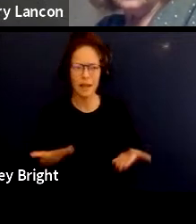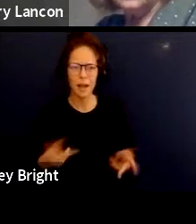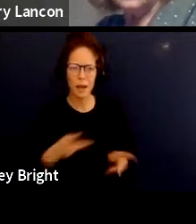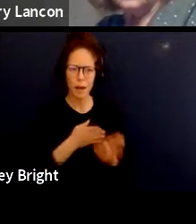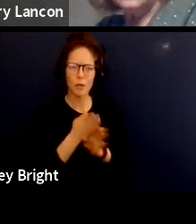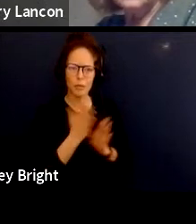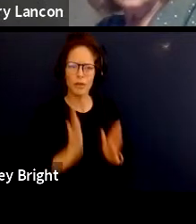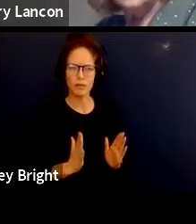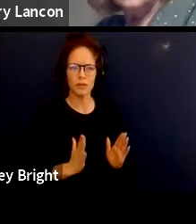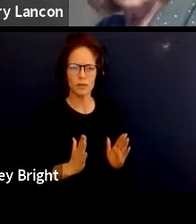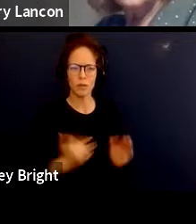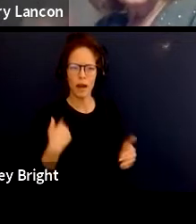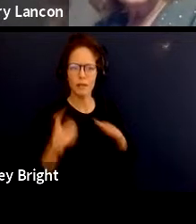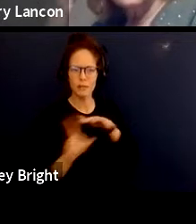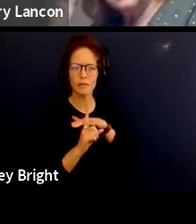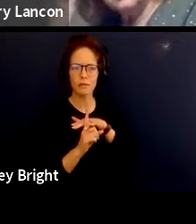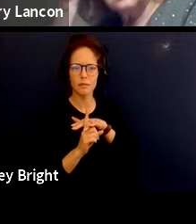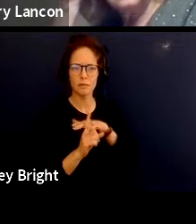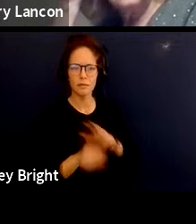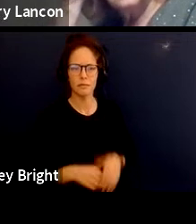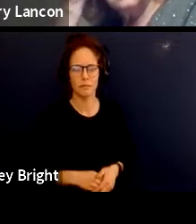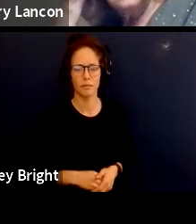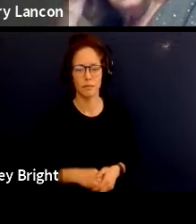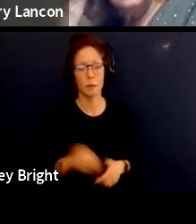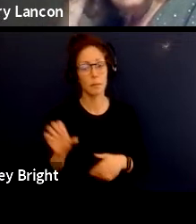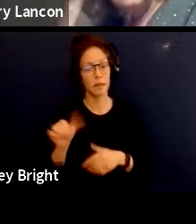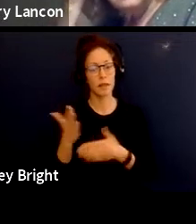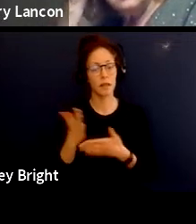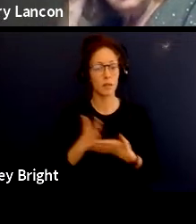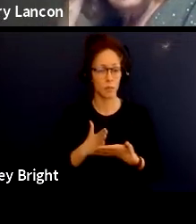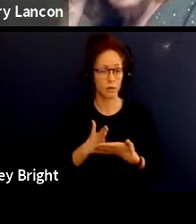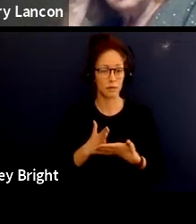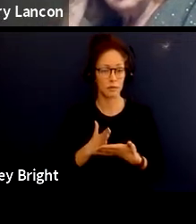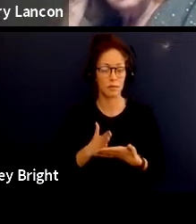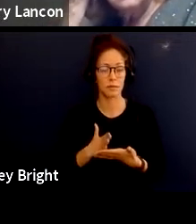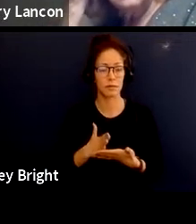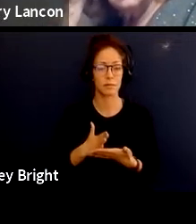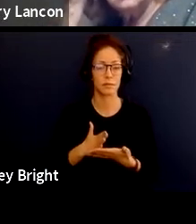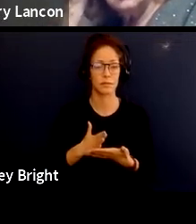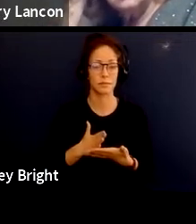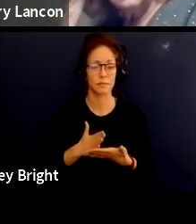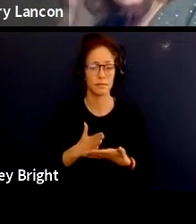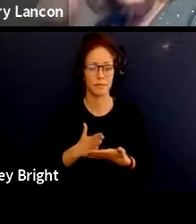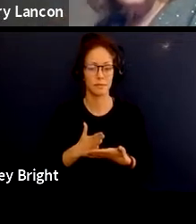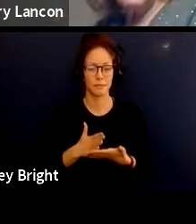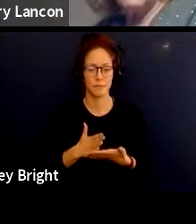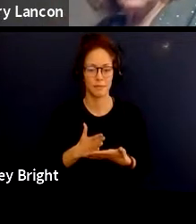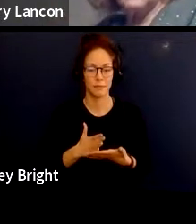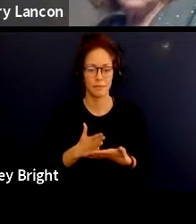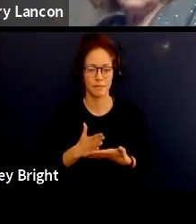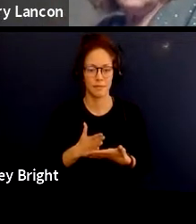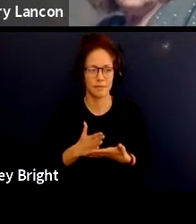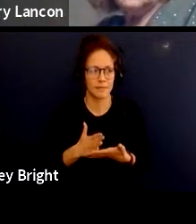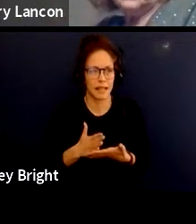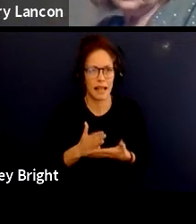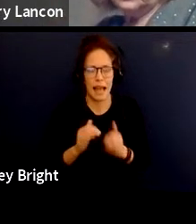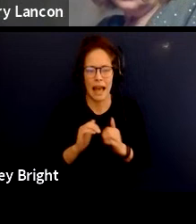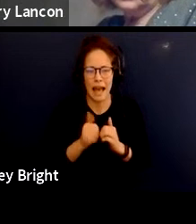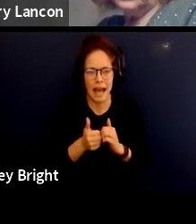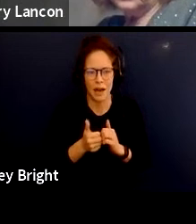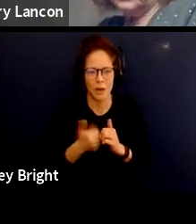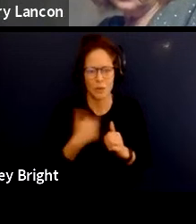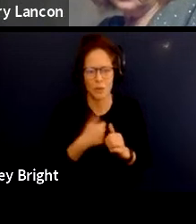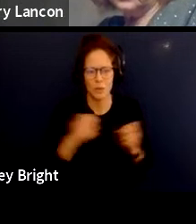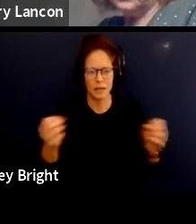professional. But the other piece on it is, I don't know how we get back because